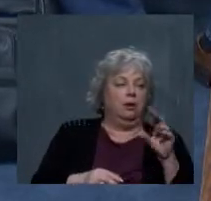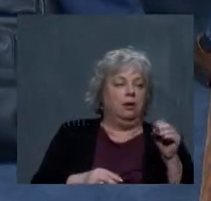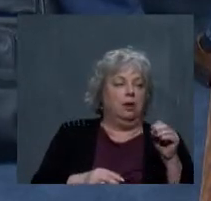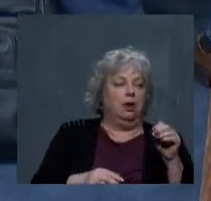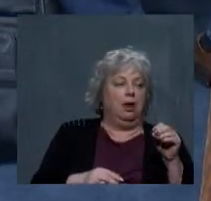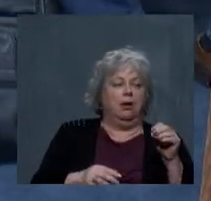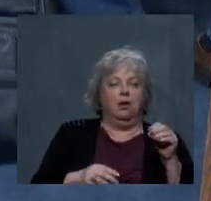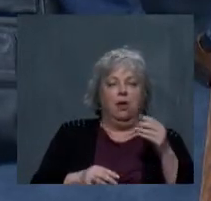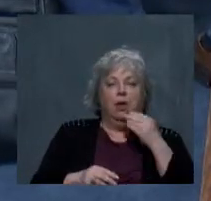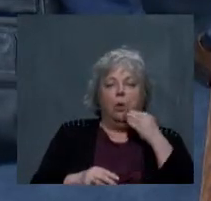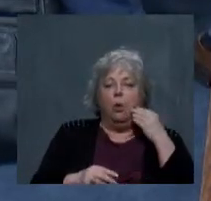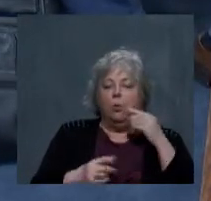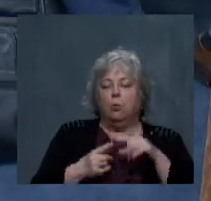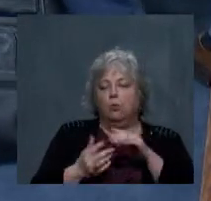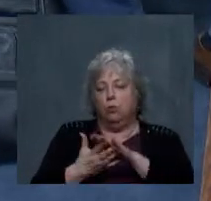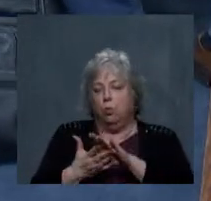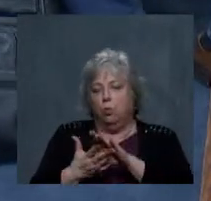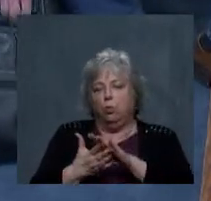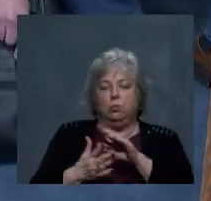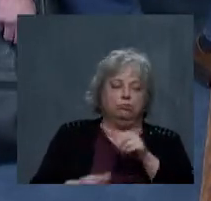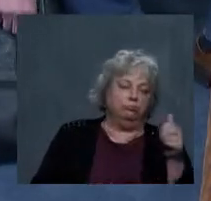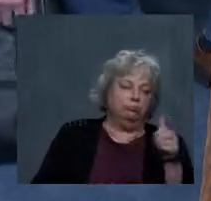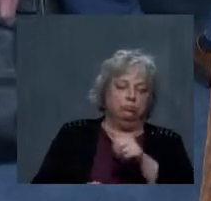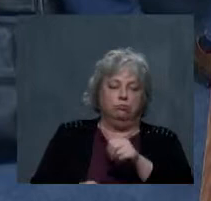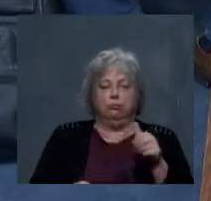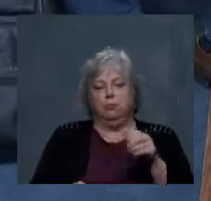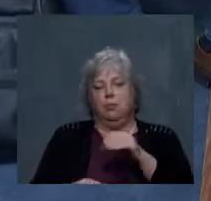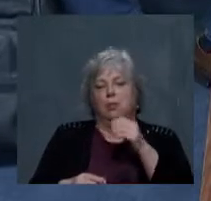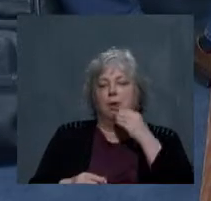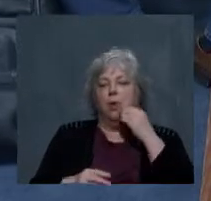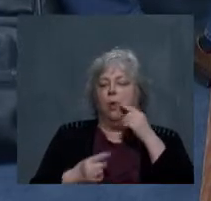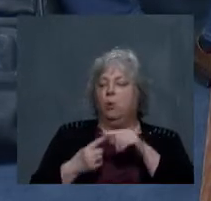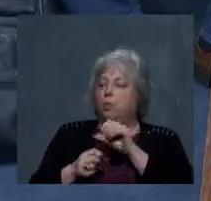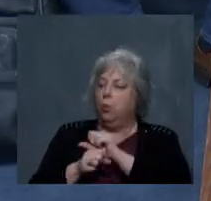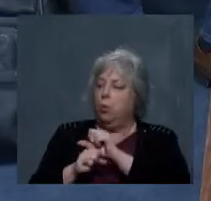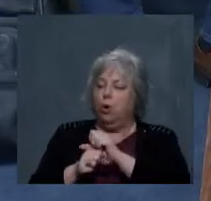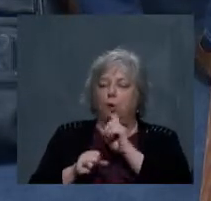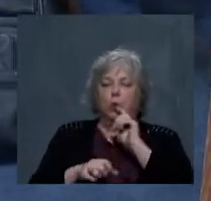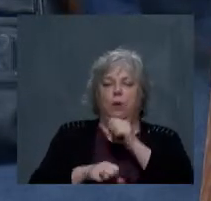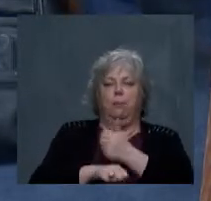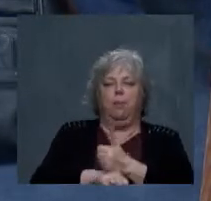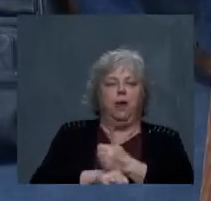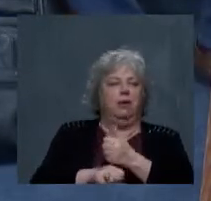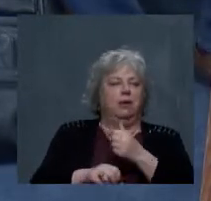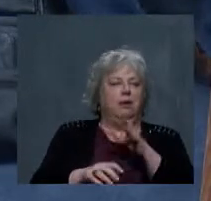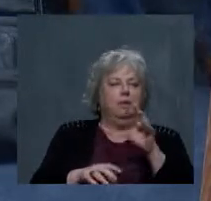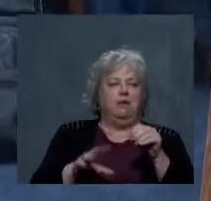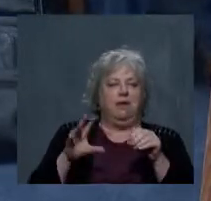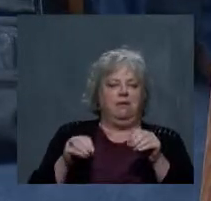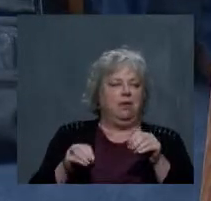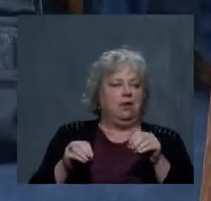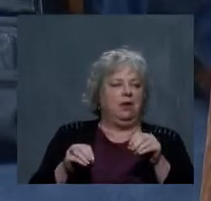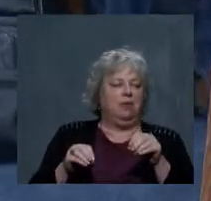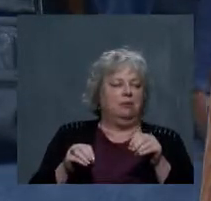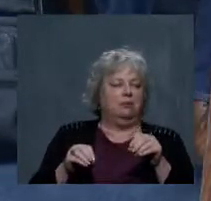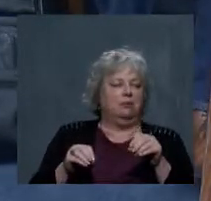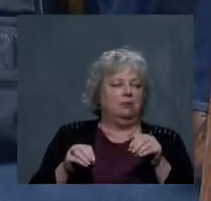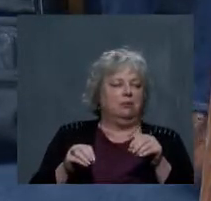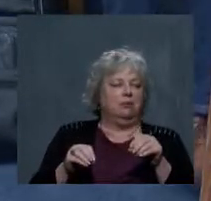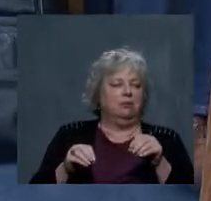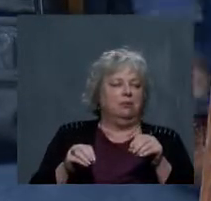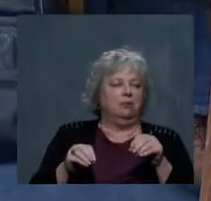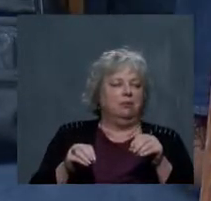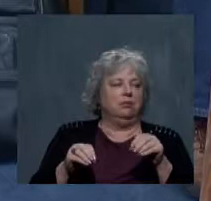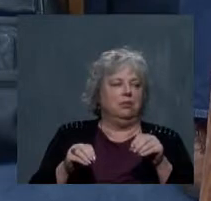school trips, home to work trips, what we base the 50-50 more or less percent distribution, the left turns versus the right turns